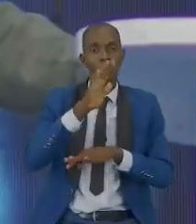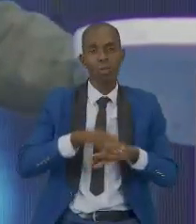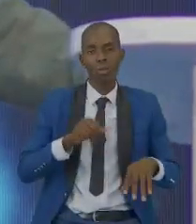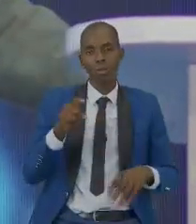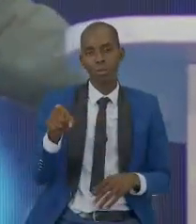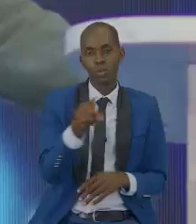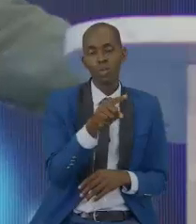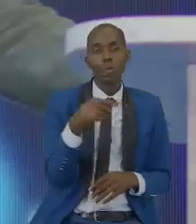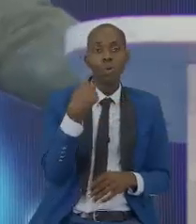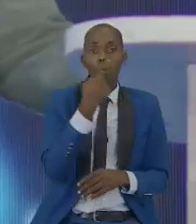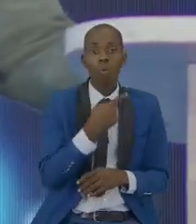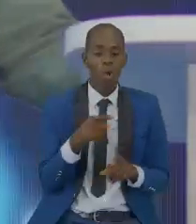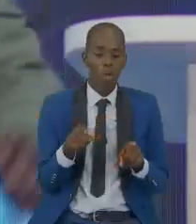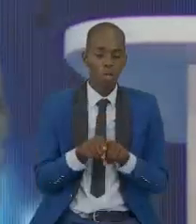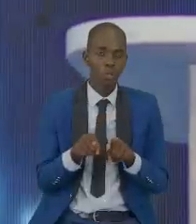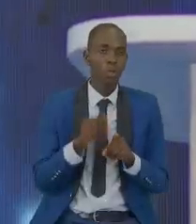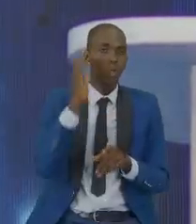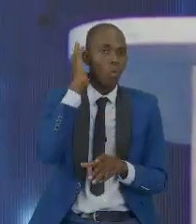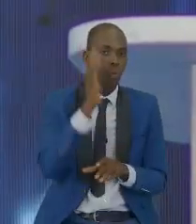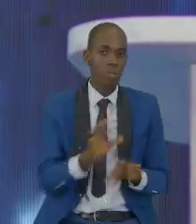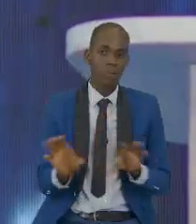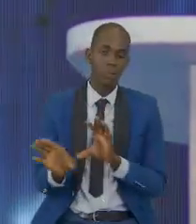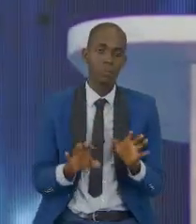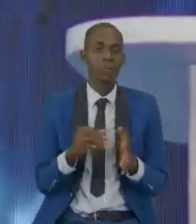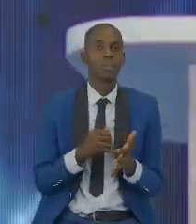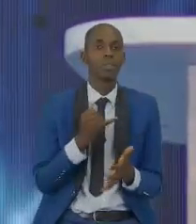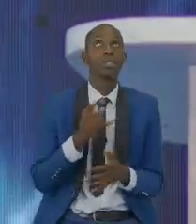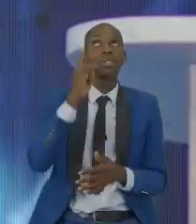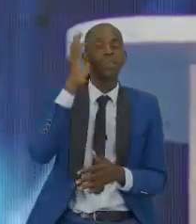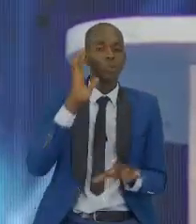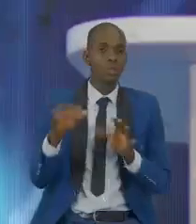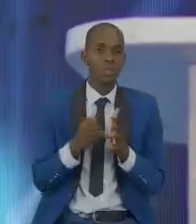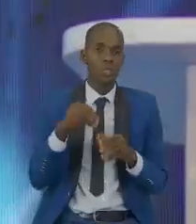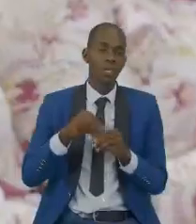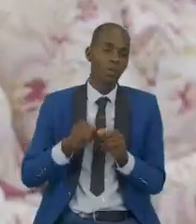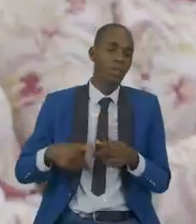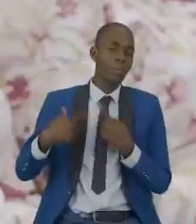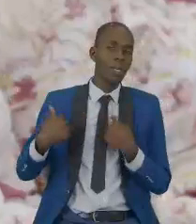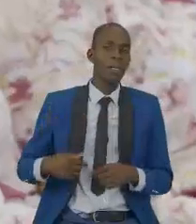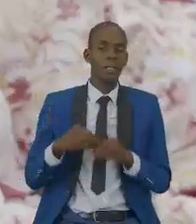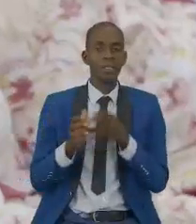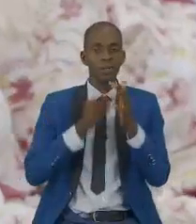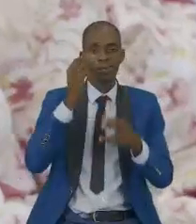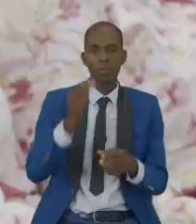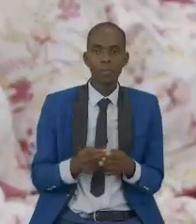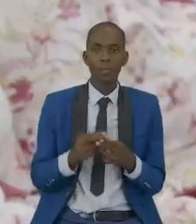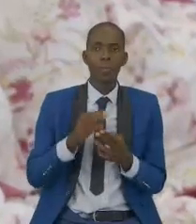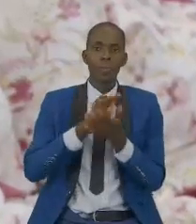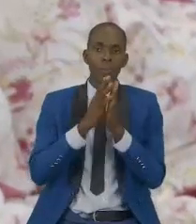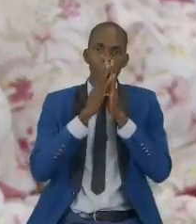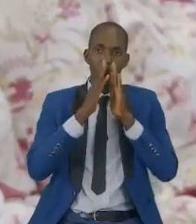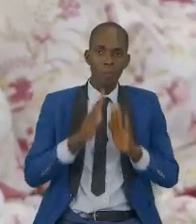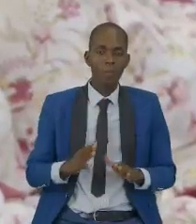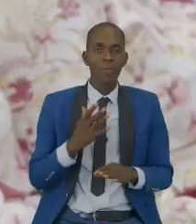who also will do it. He'll do it in every heart. Peace and